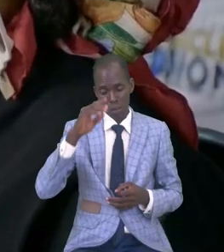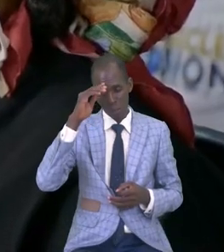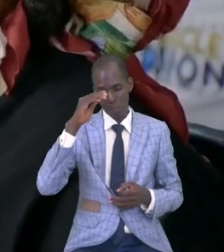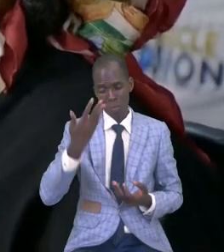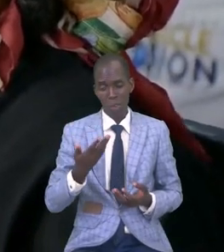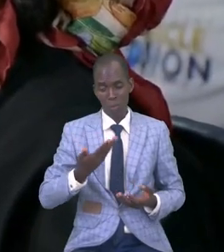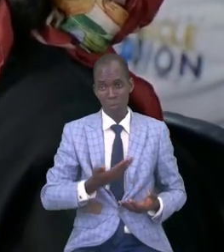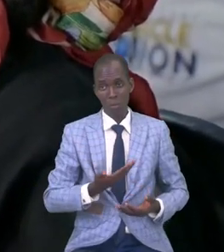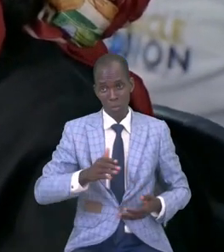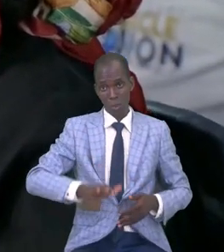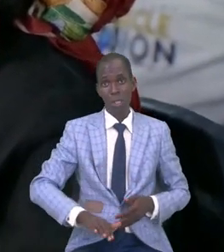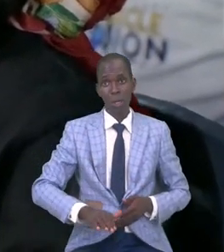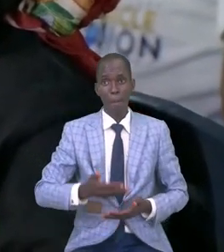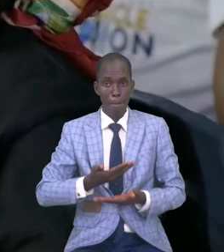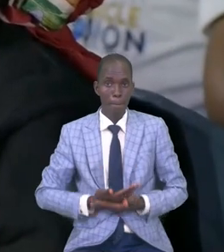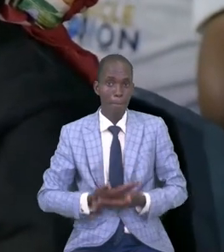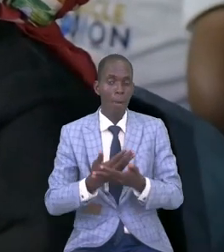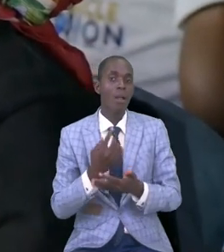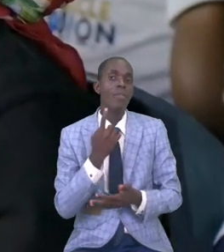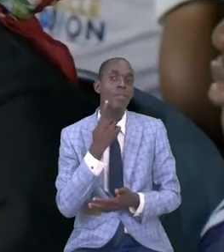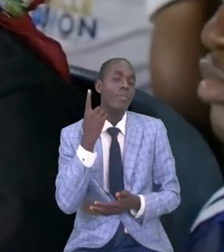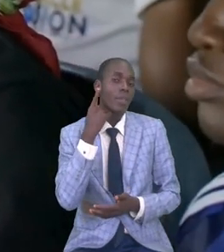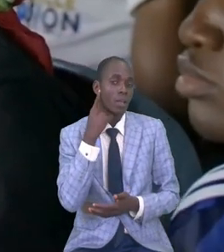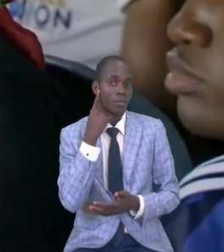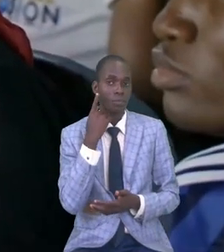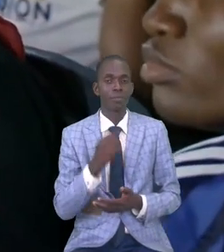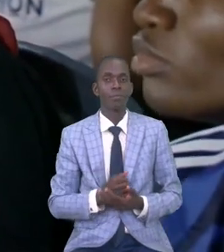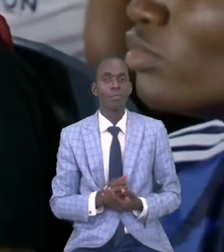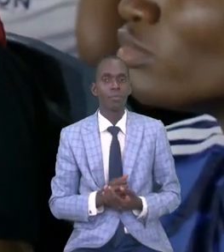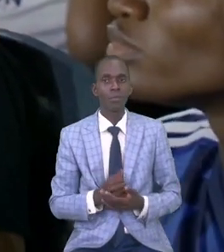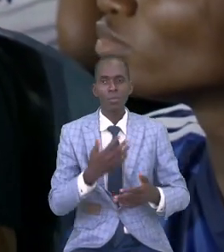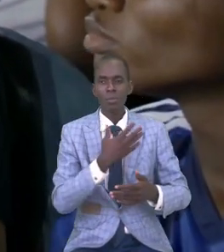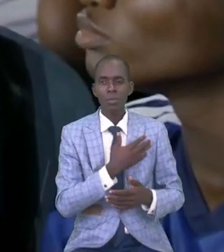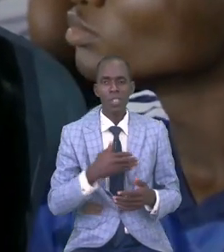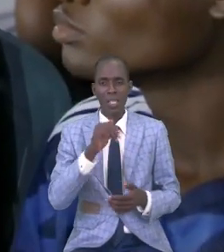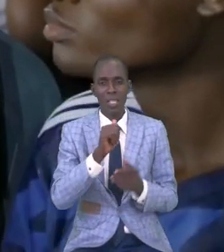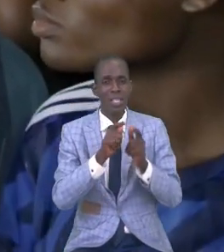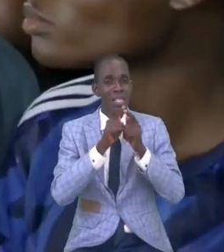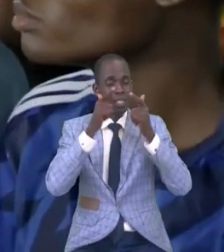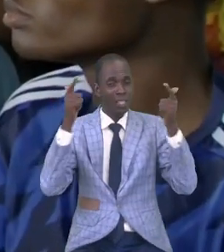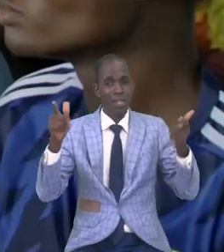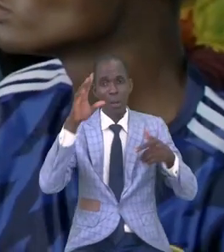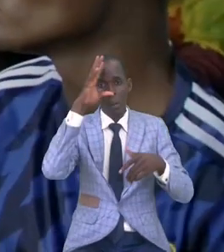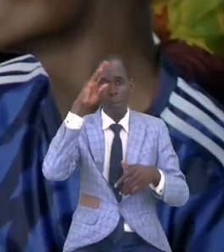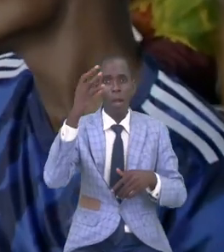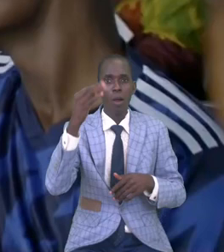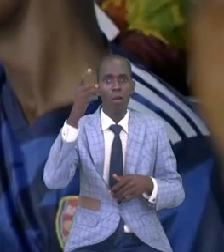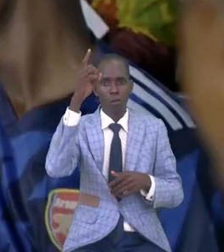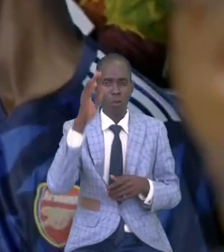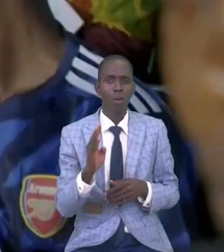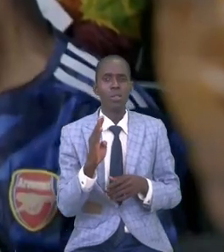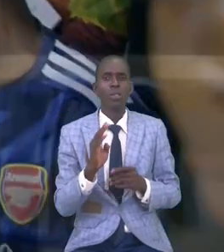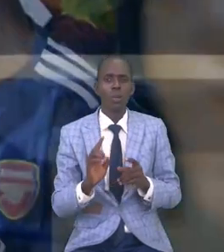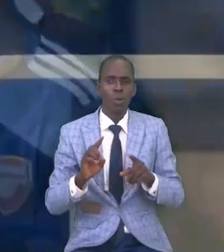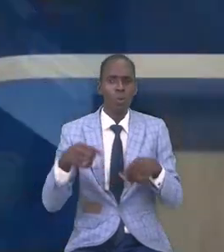born deaf and dumb. And a great man of God went to have